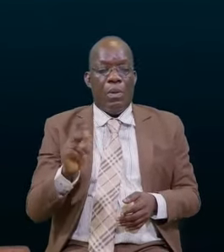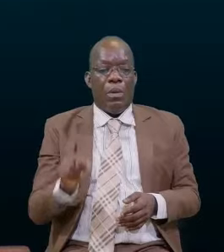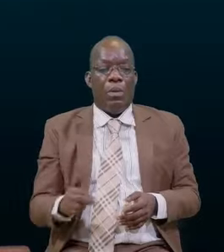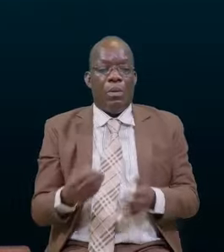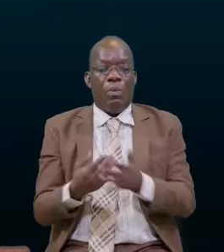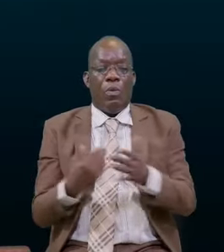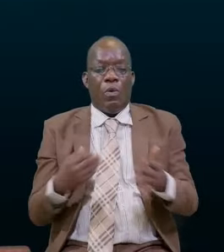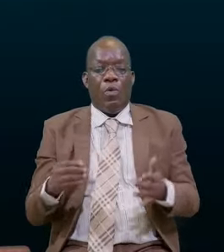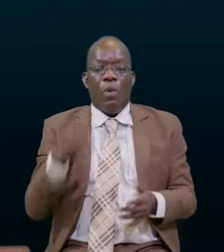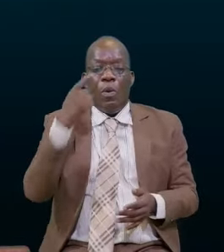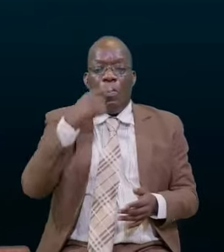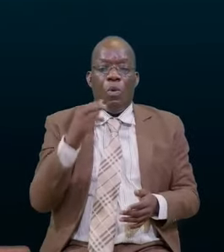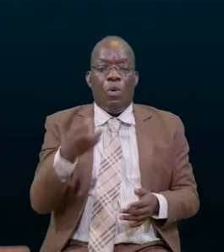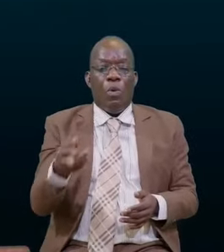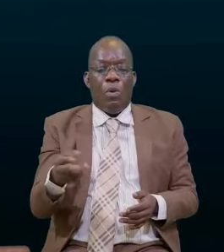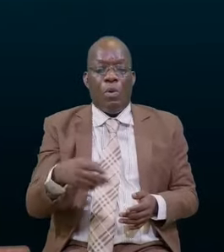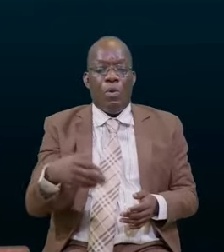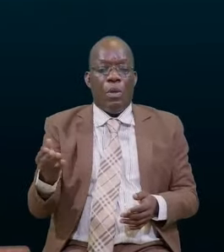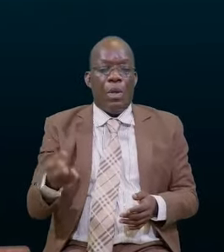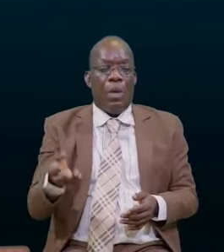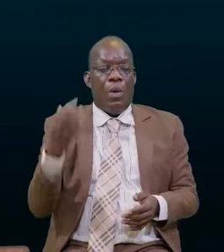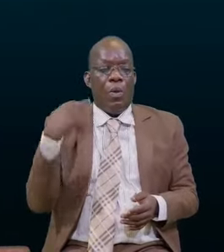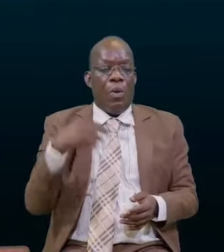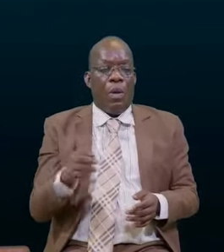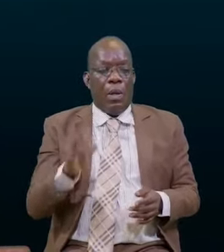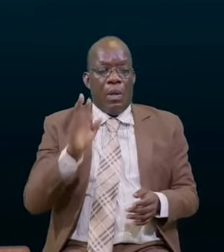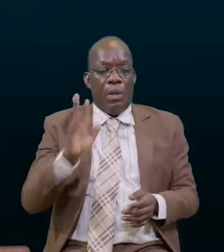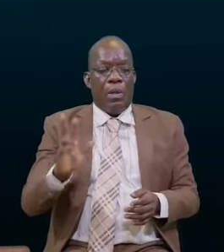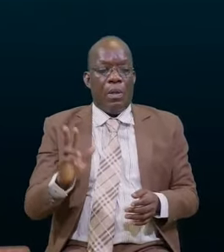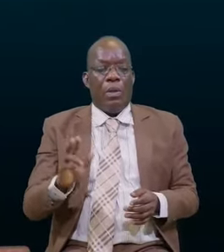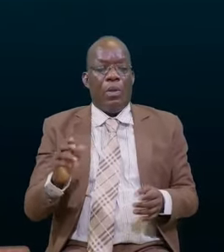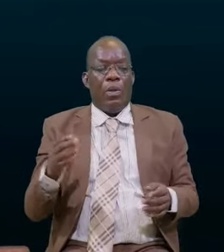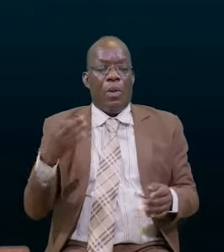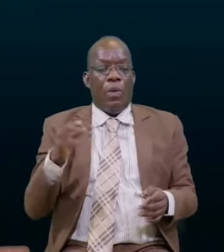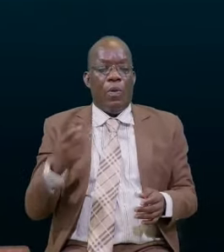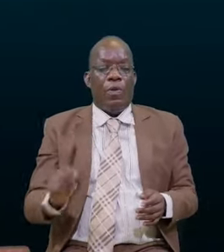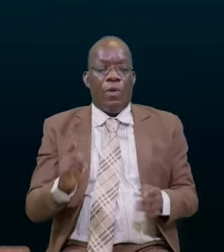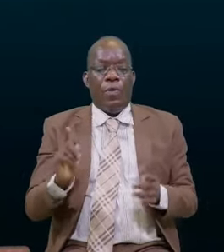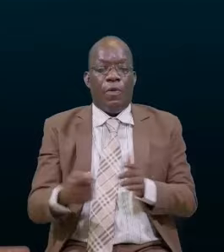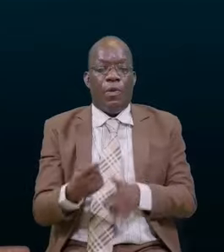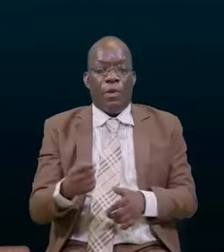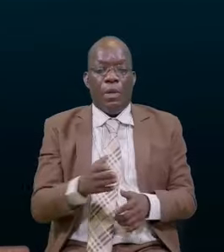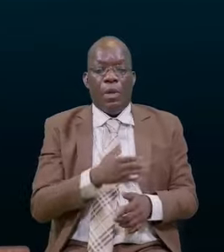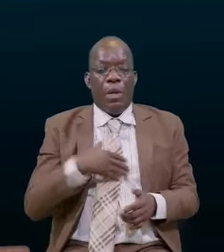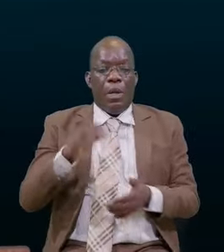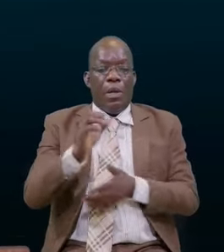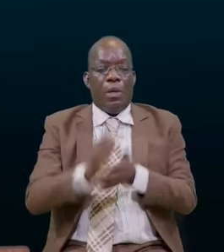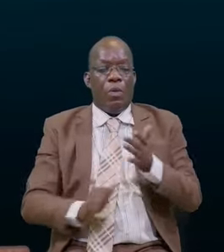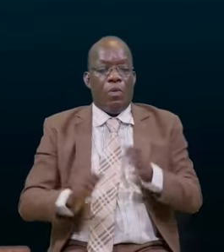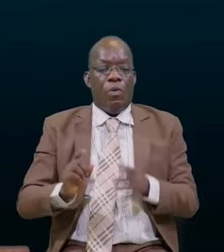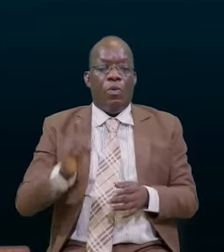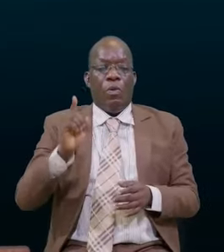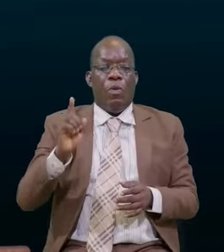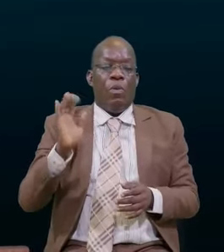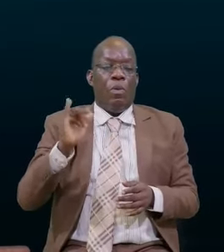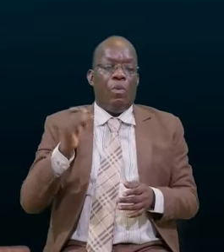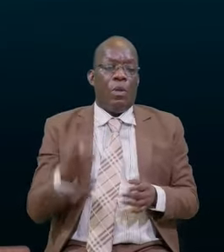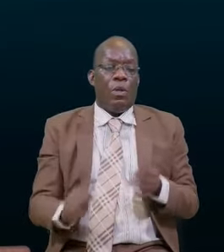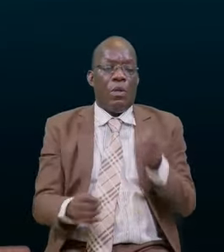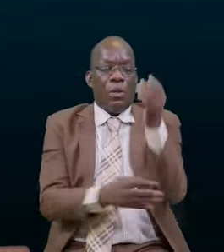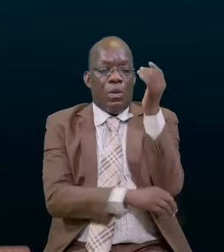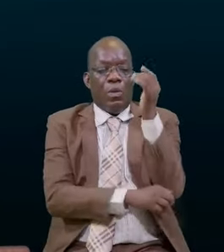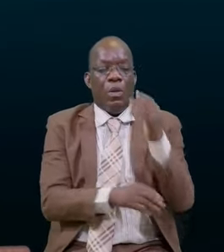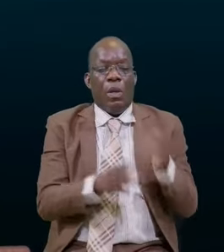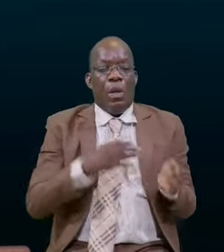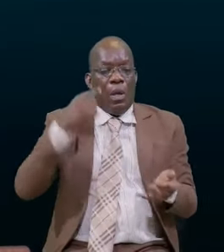behold in this horn this little horn were eyes like the eyes of a man the eyes of a man and the mouth speaking